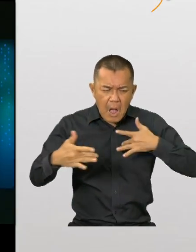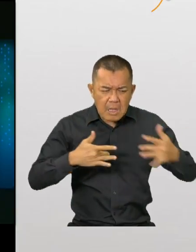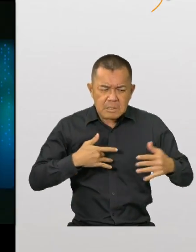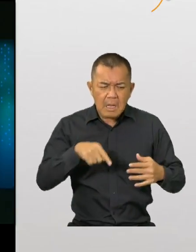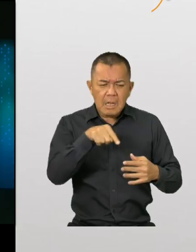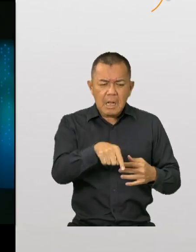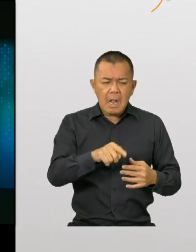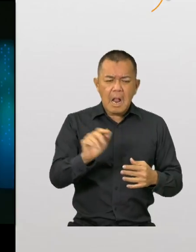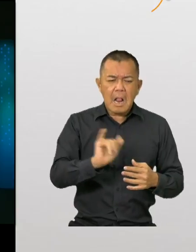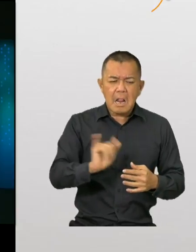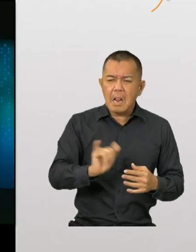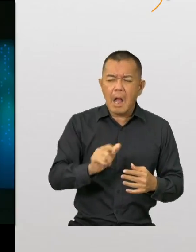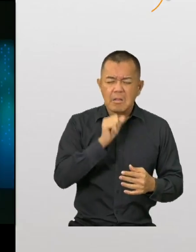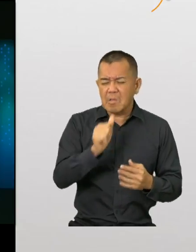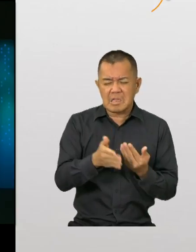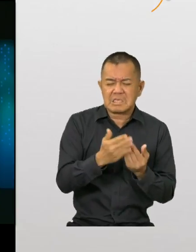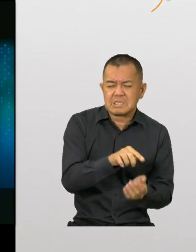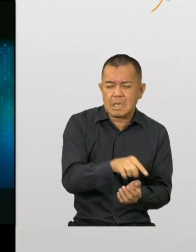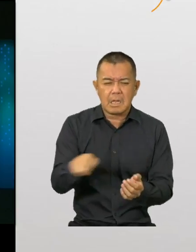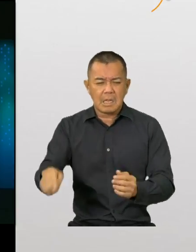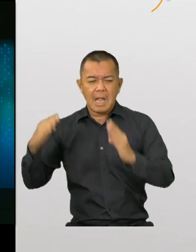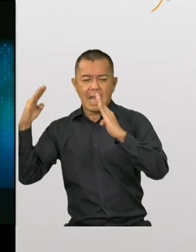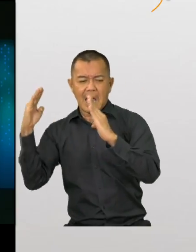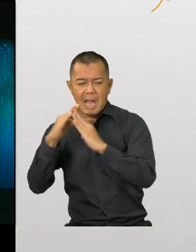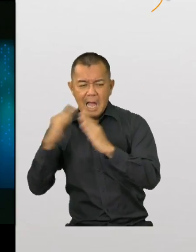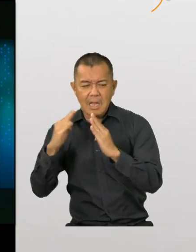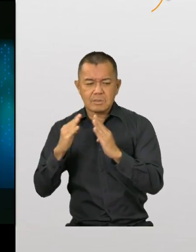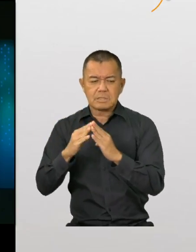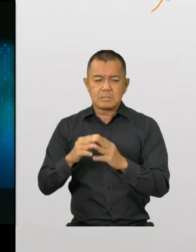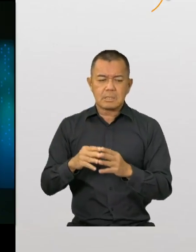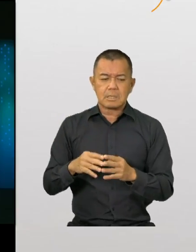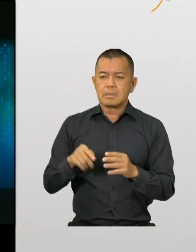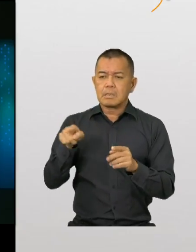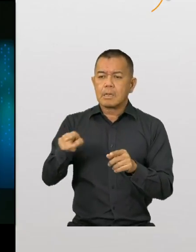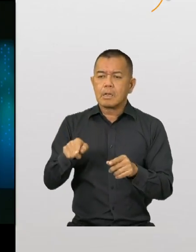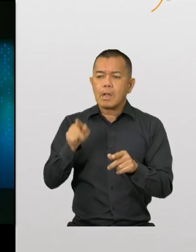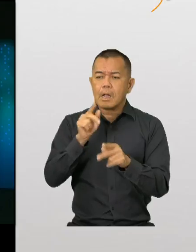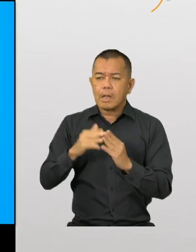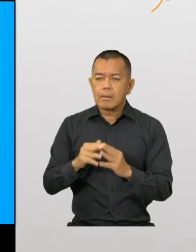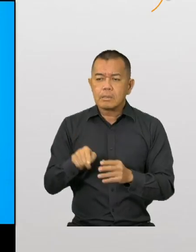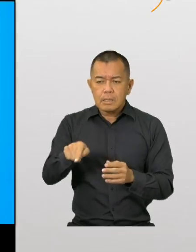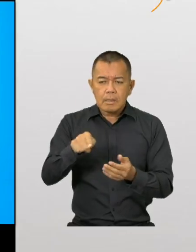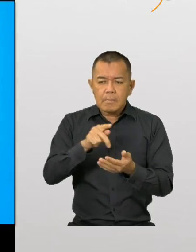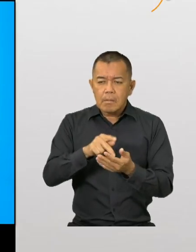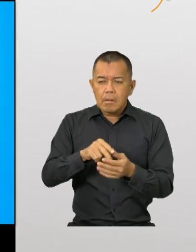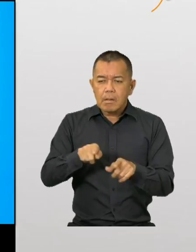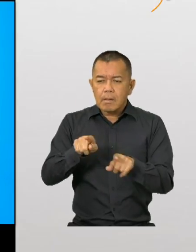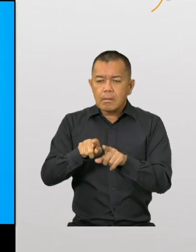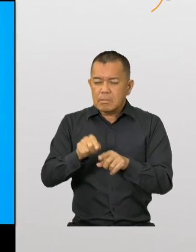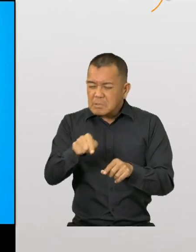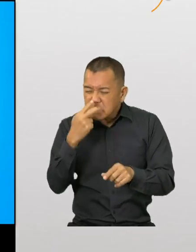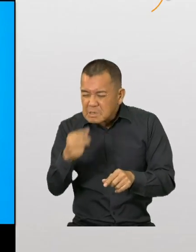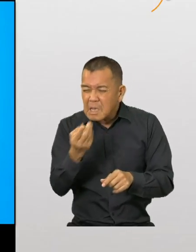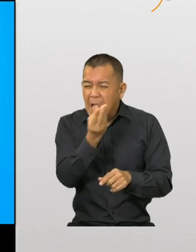matter of keeping prices down, because house prices affect different people differently, and the same person differently at